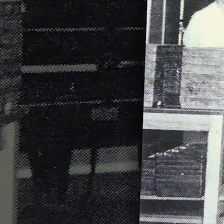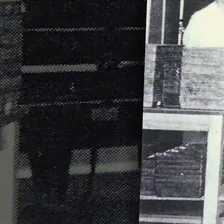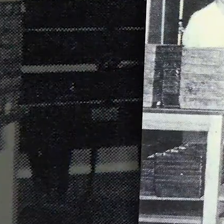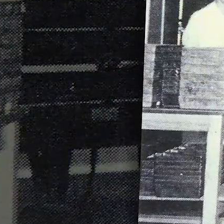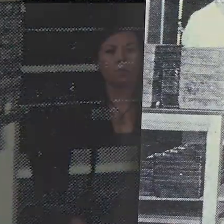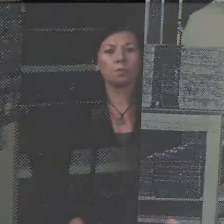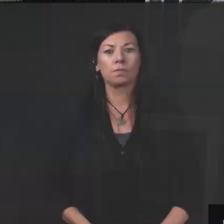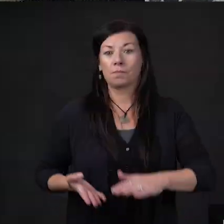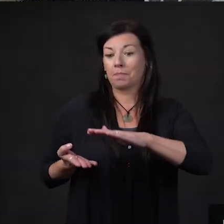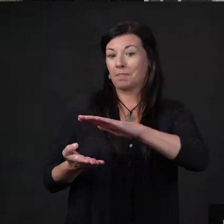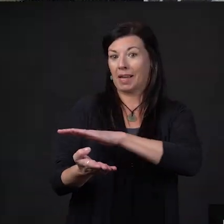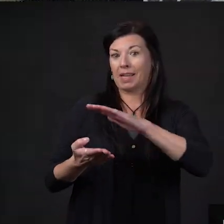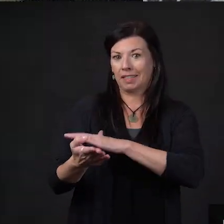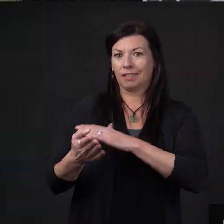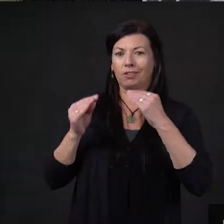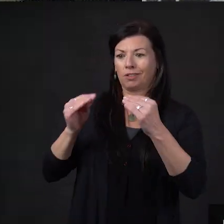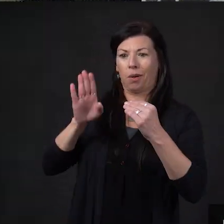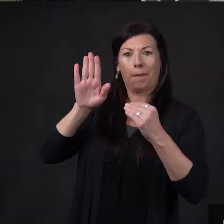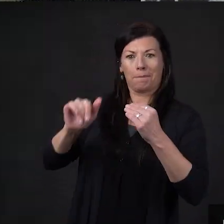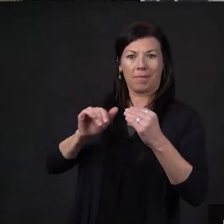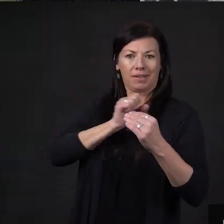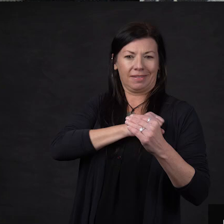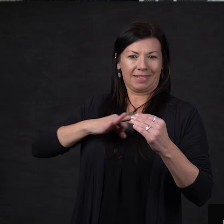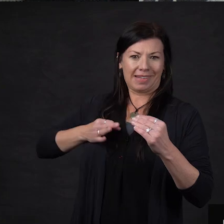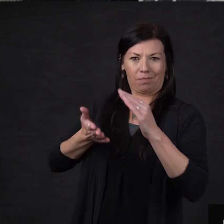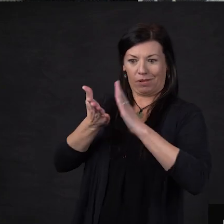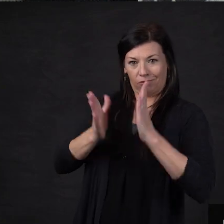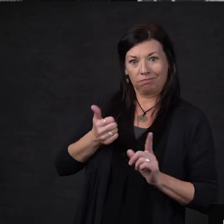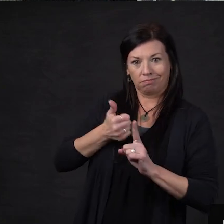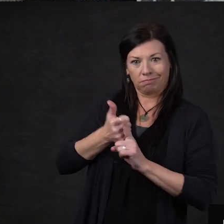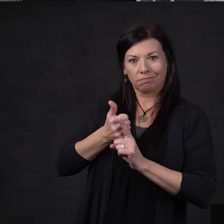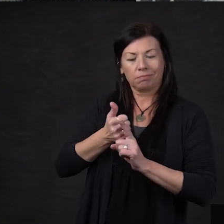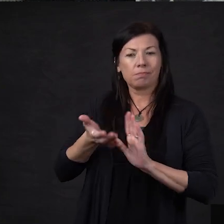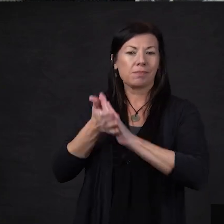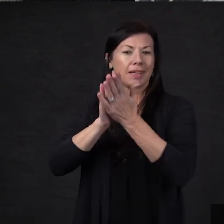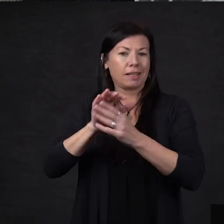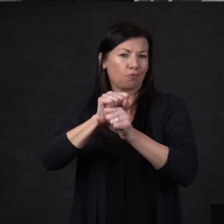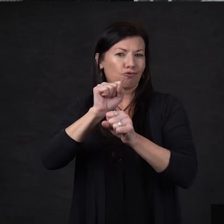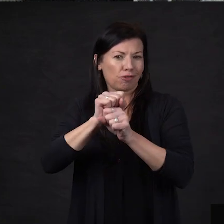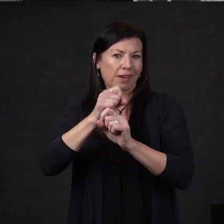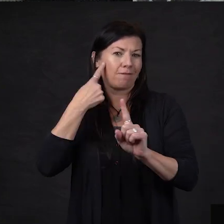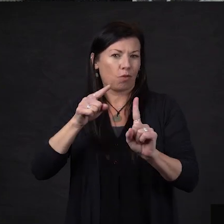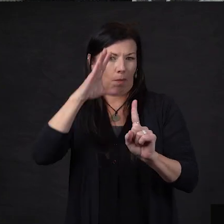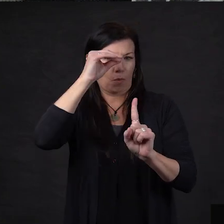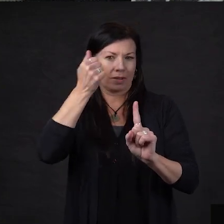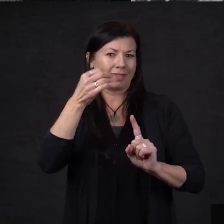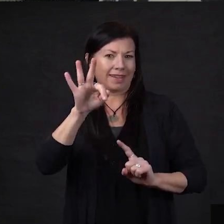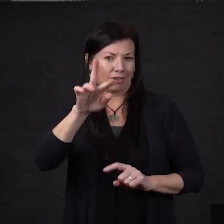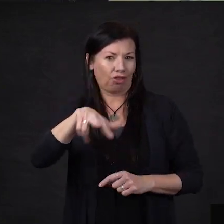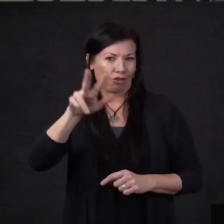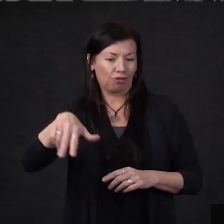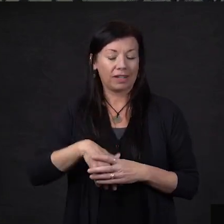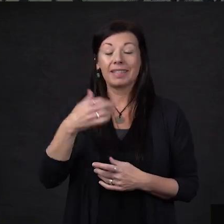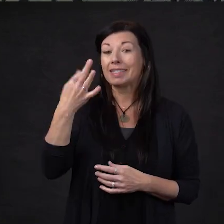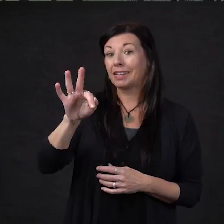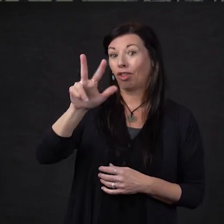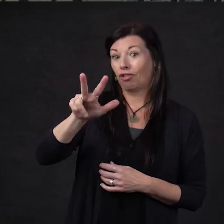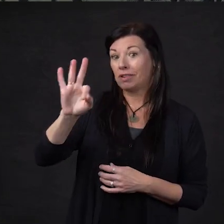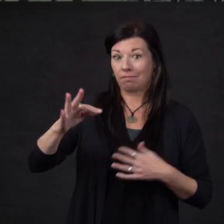stand by a table full of bread. Baking, taught by the staff baker, became a trade for boys in 1933. A board report clipping.